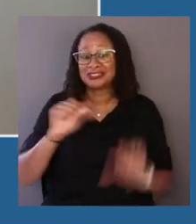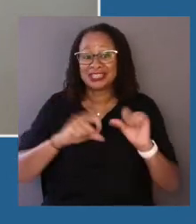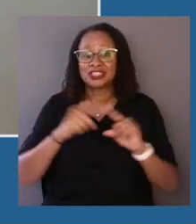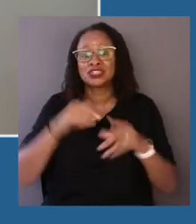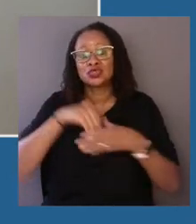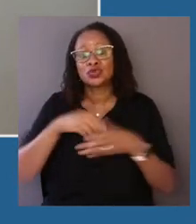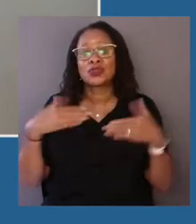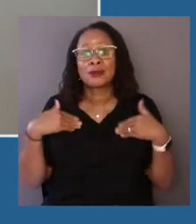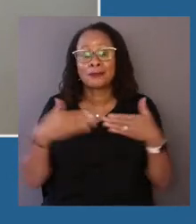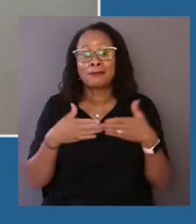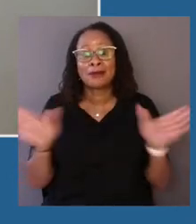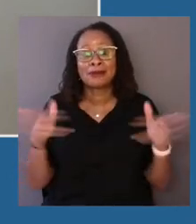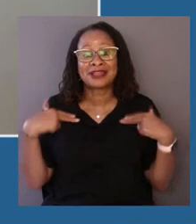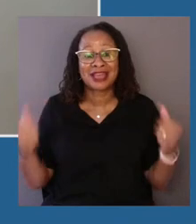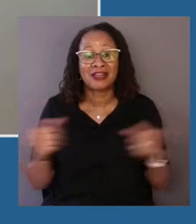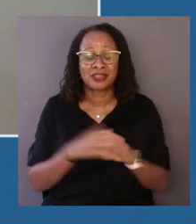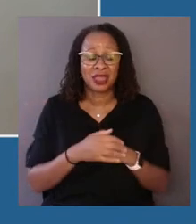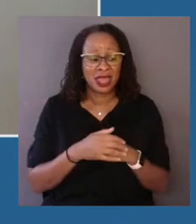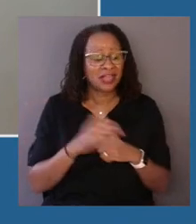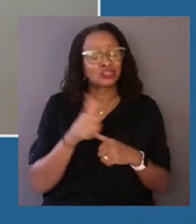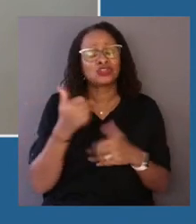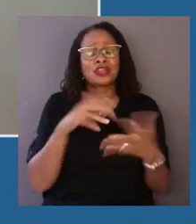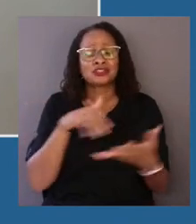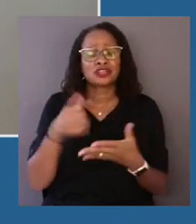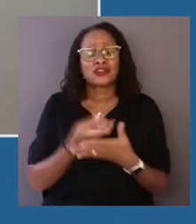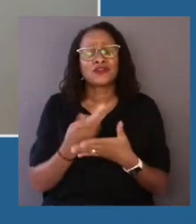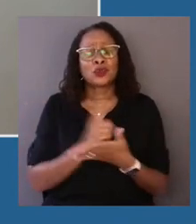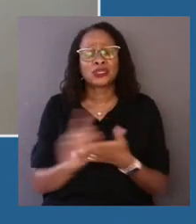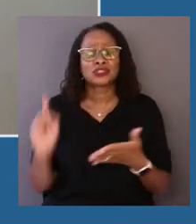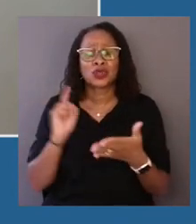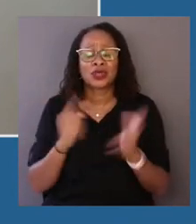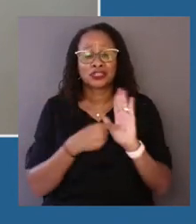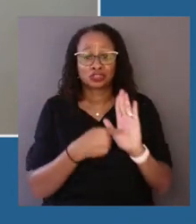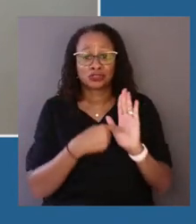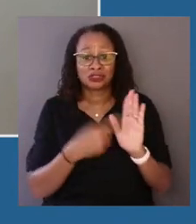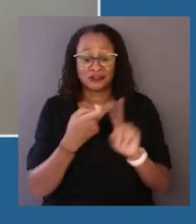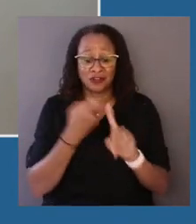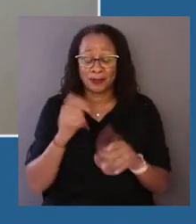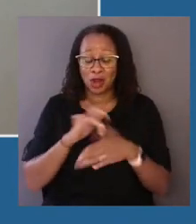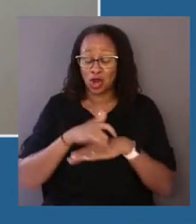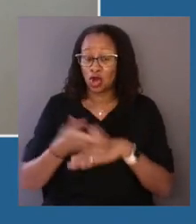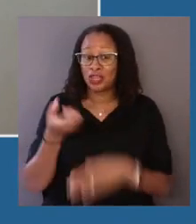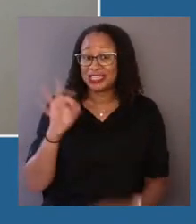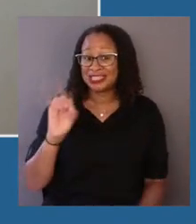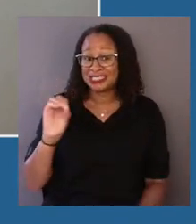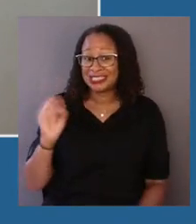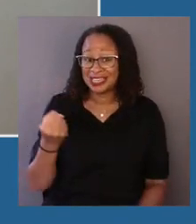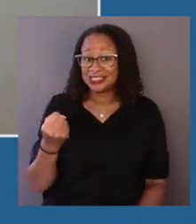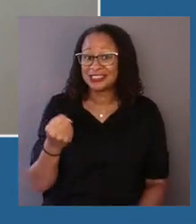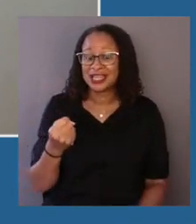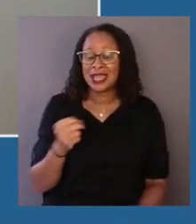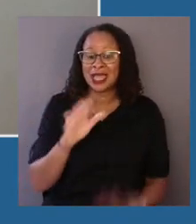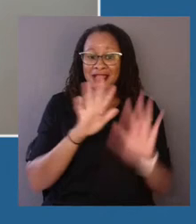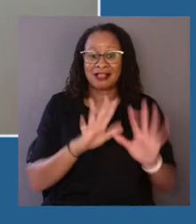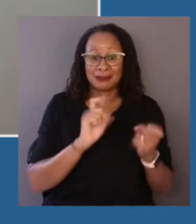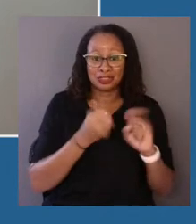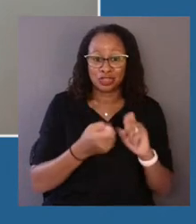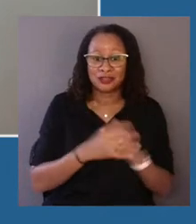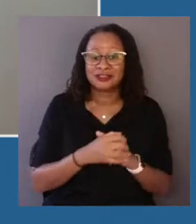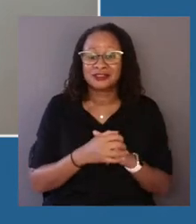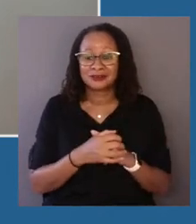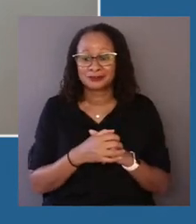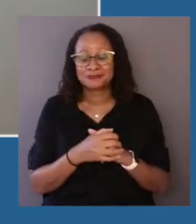There was another study a few weeks ago demonstrating that since the early 90s, climate change is